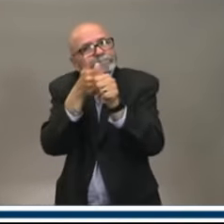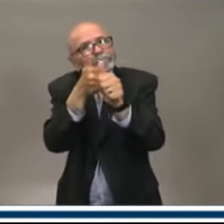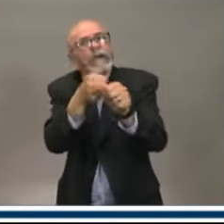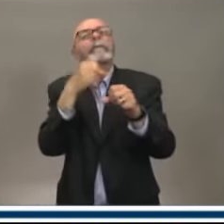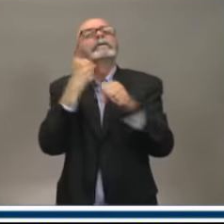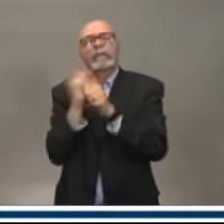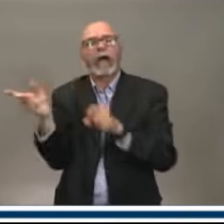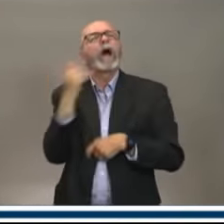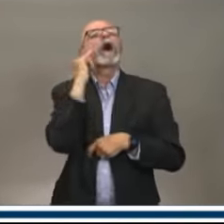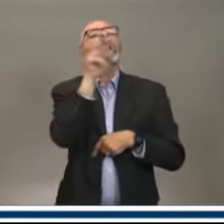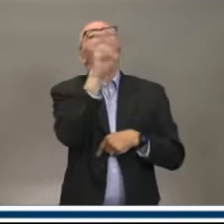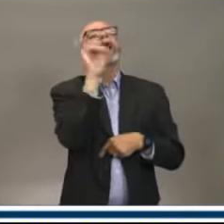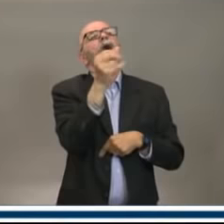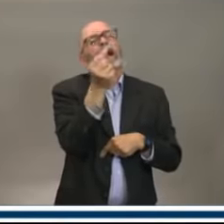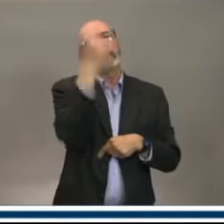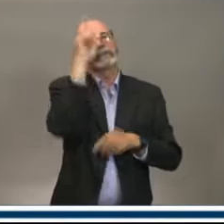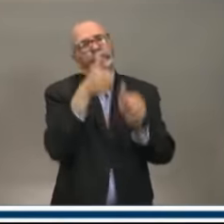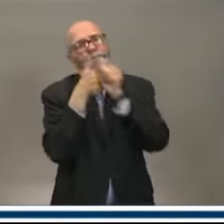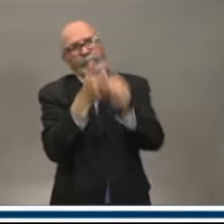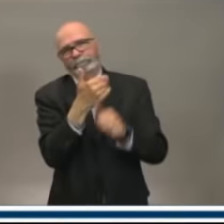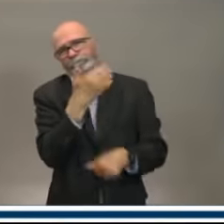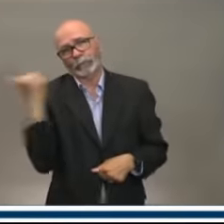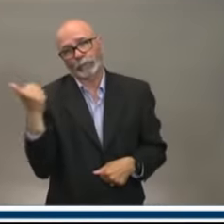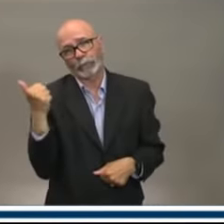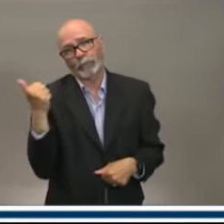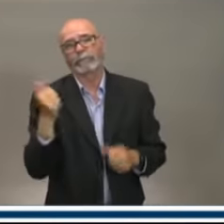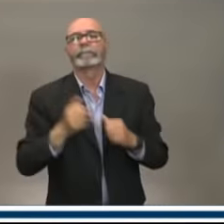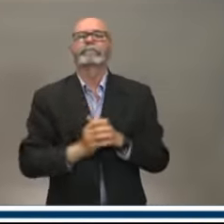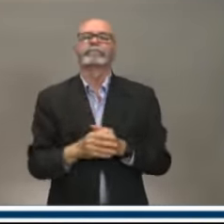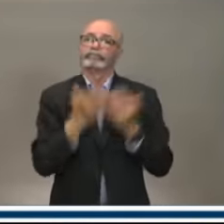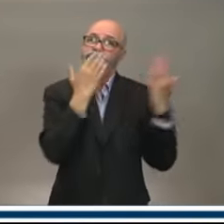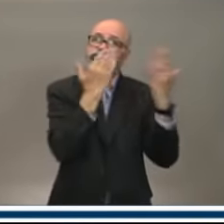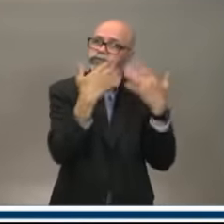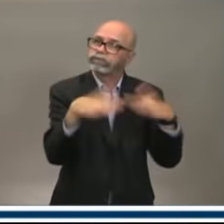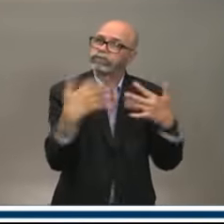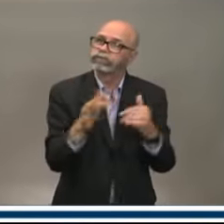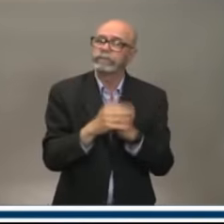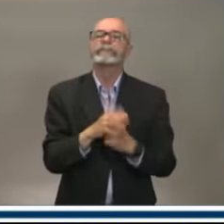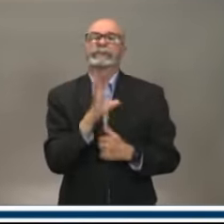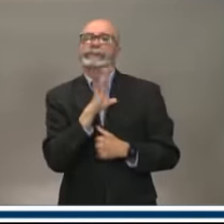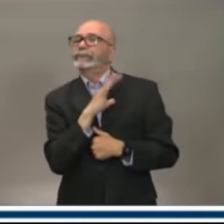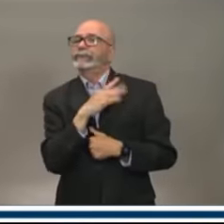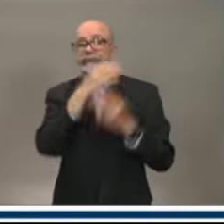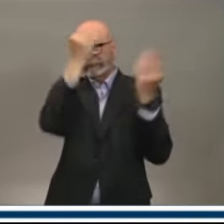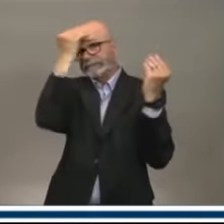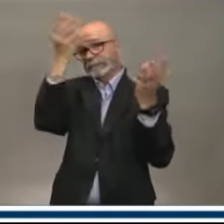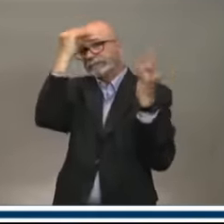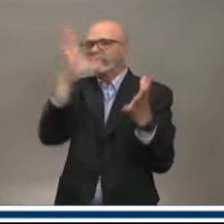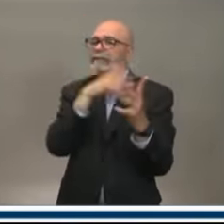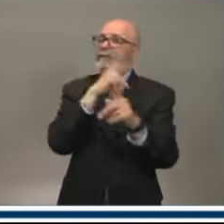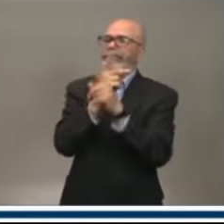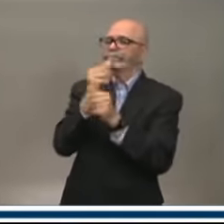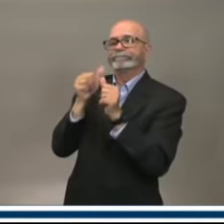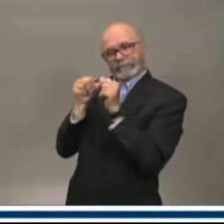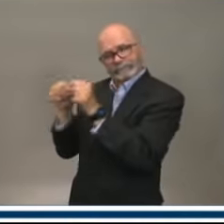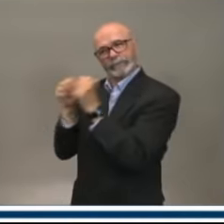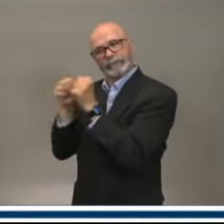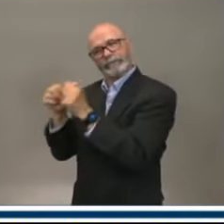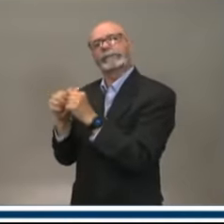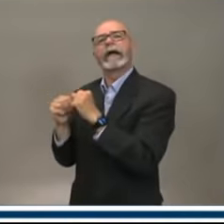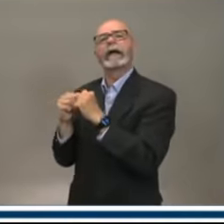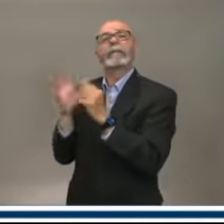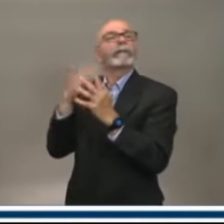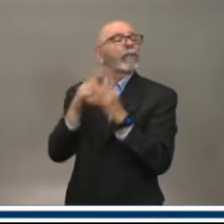the practice of all these public health measures. So that flow of good information, and it will change in some areas as we get more evidence